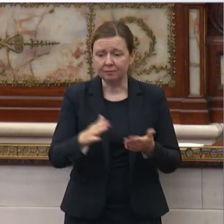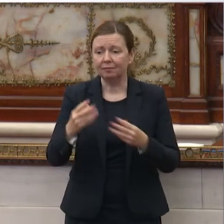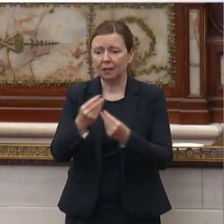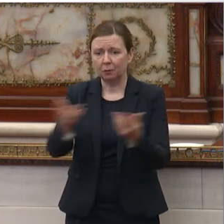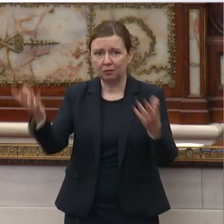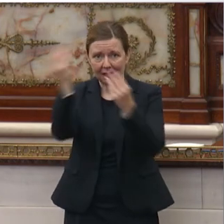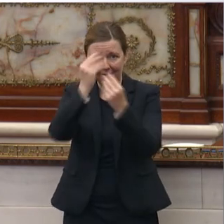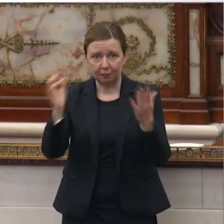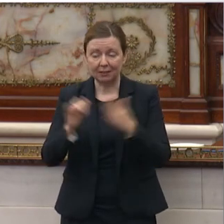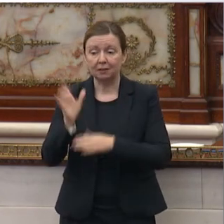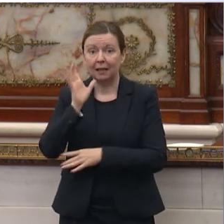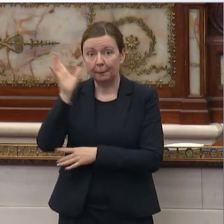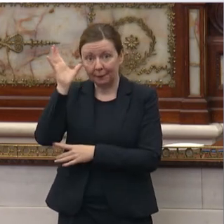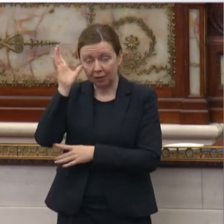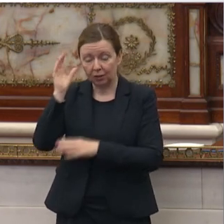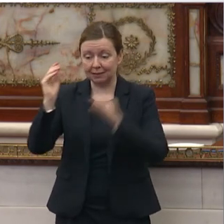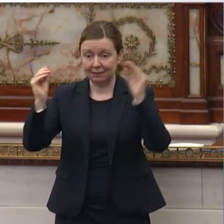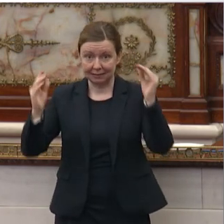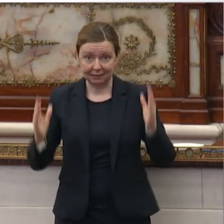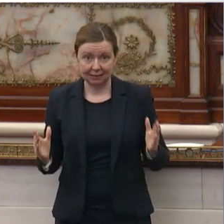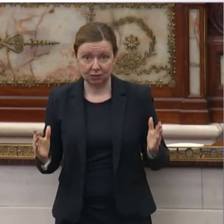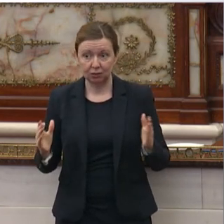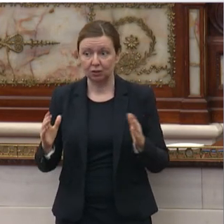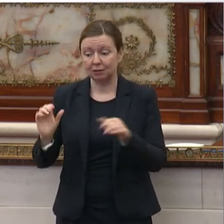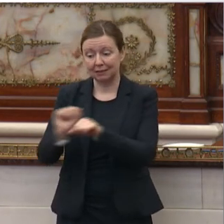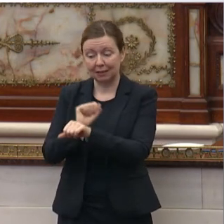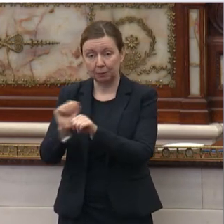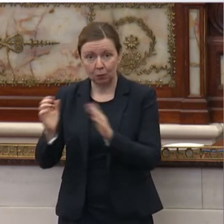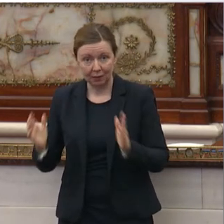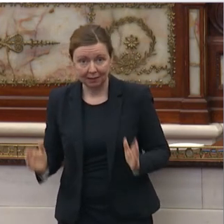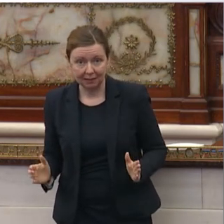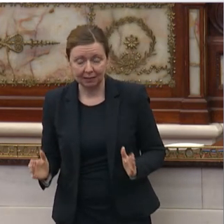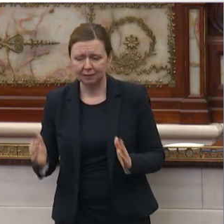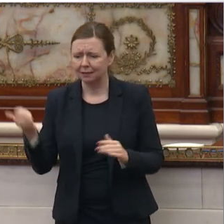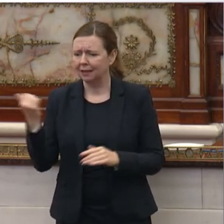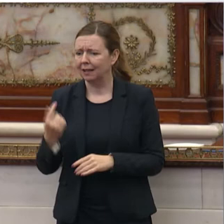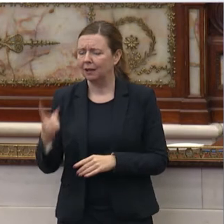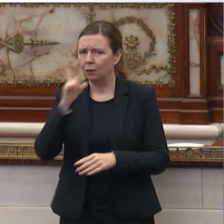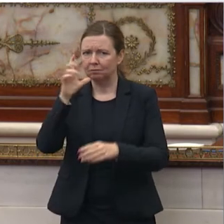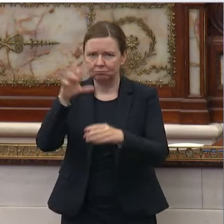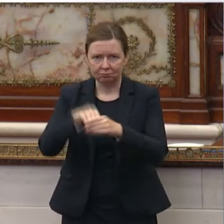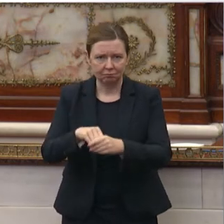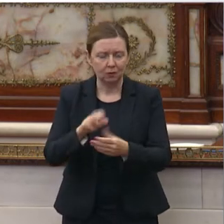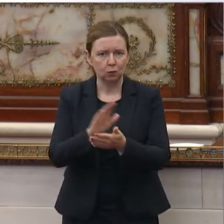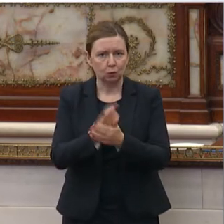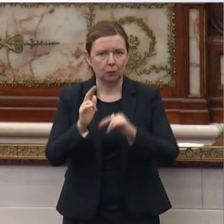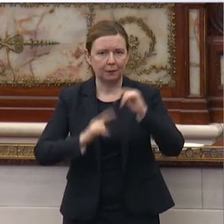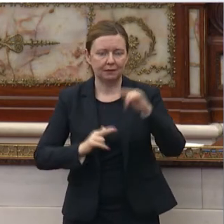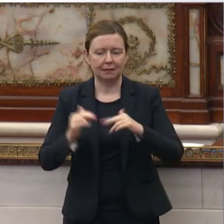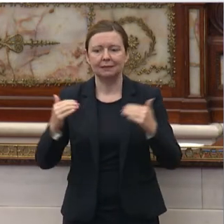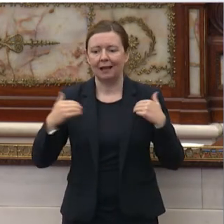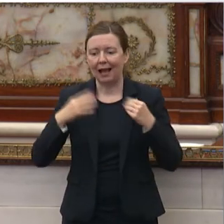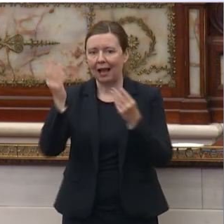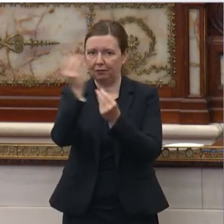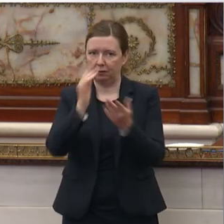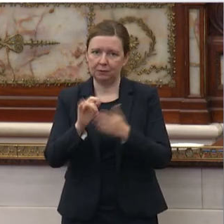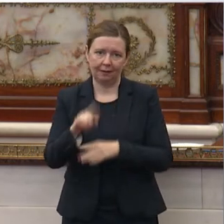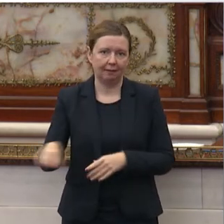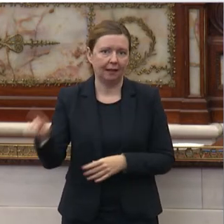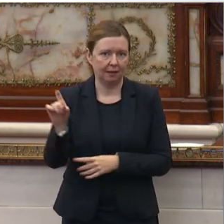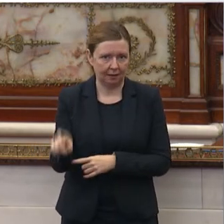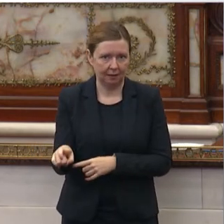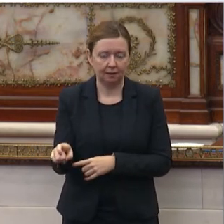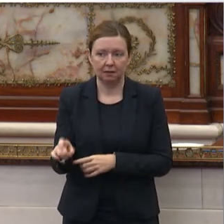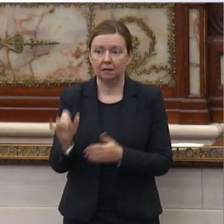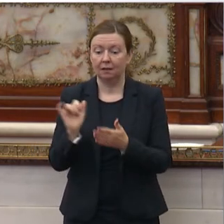that parents and teachers and employees and anyone in any of our school buildings have the information that they need, that